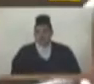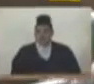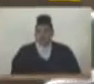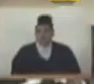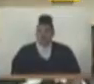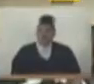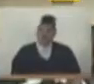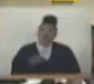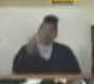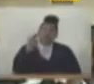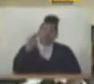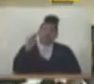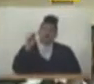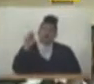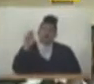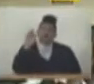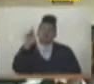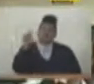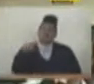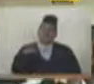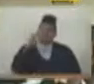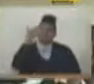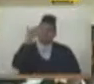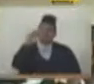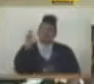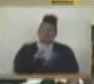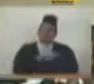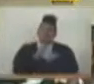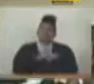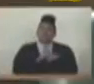Fenton Ferguson had 8 national consultations,